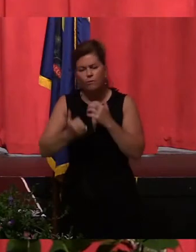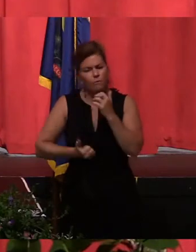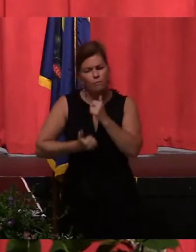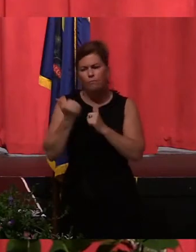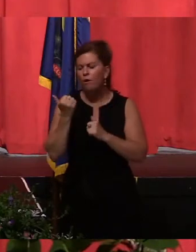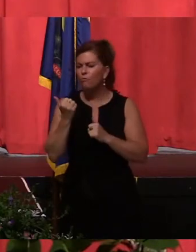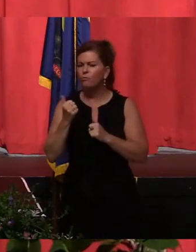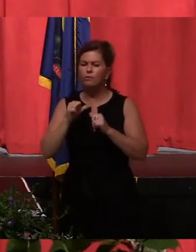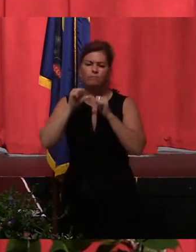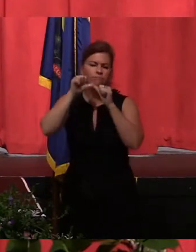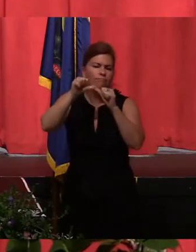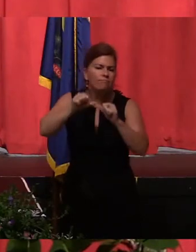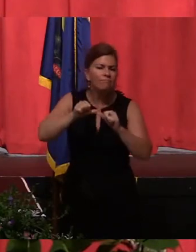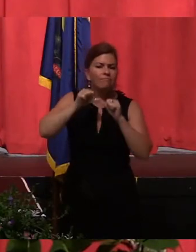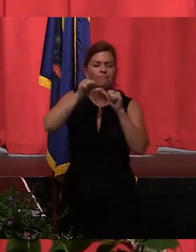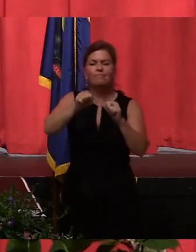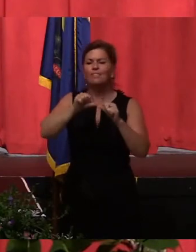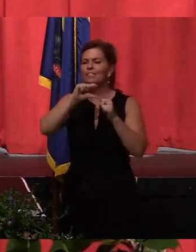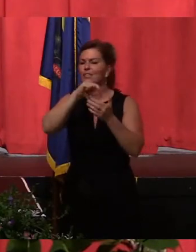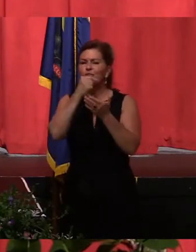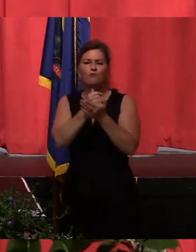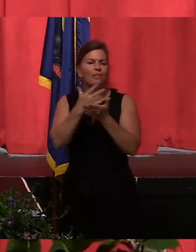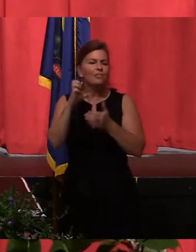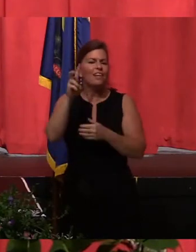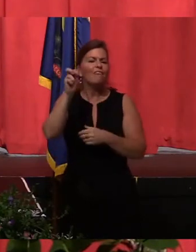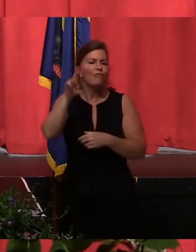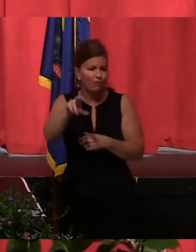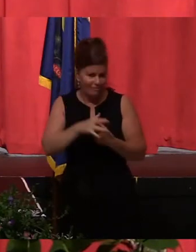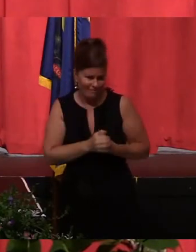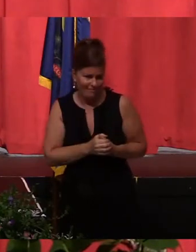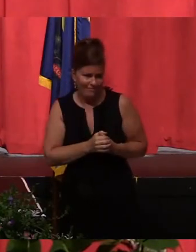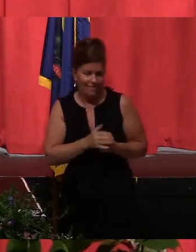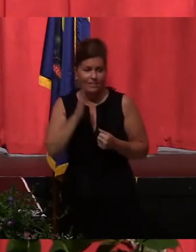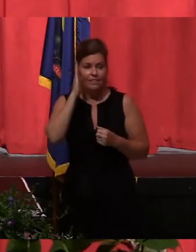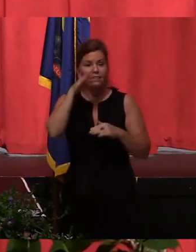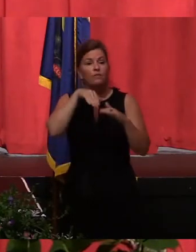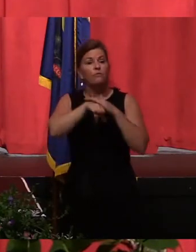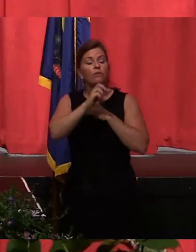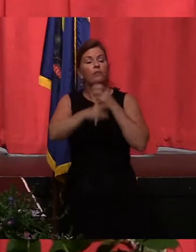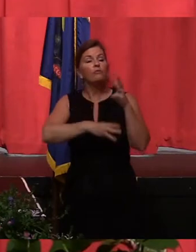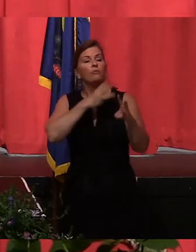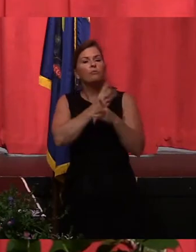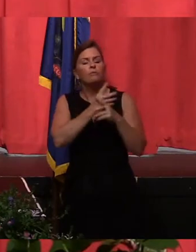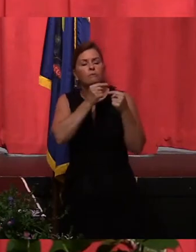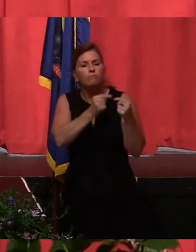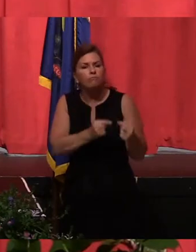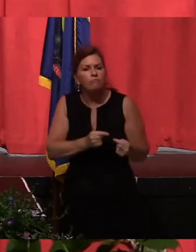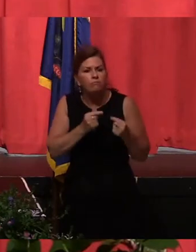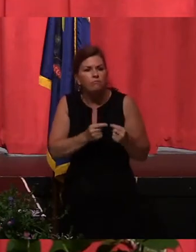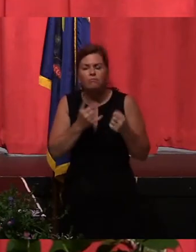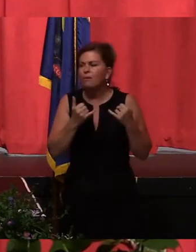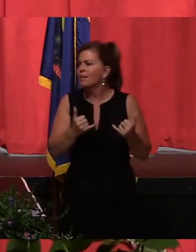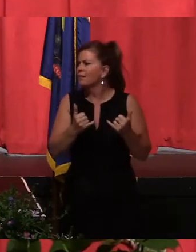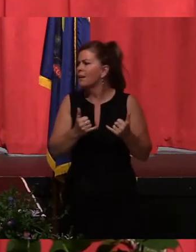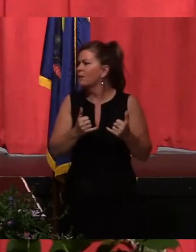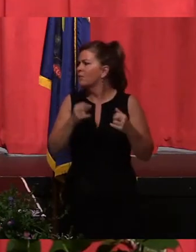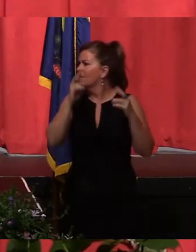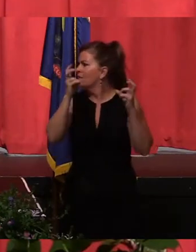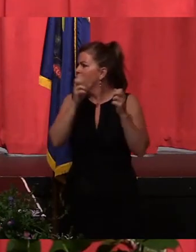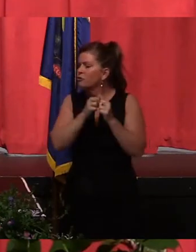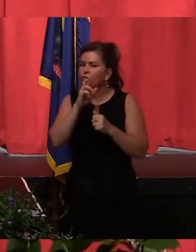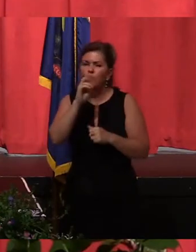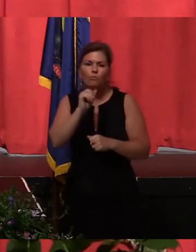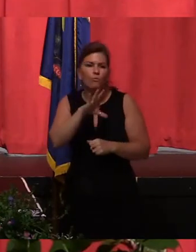that U-32 has ever produced. You are going to enter a world that is struggling right now with issues of race, poverty, and